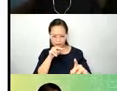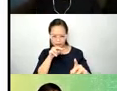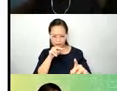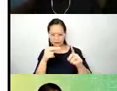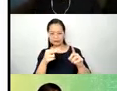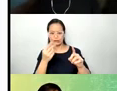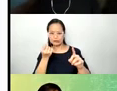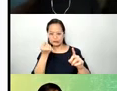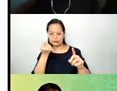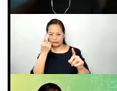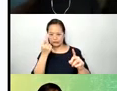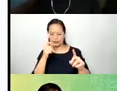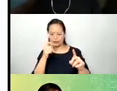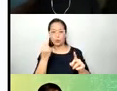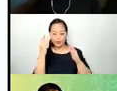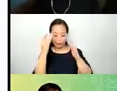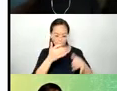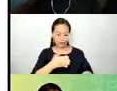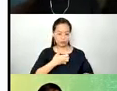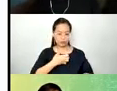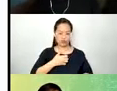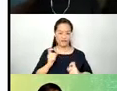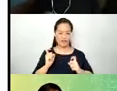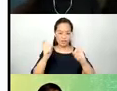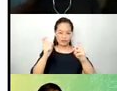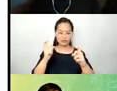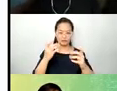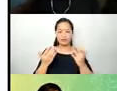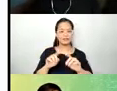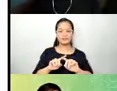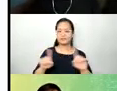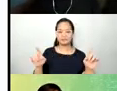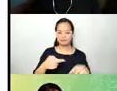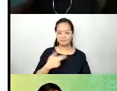of emotion, then the reaction would have been very different.